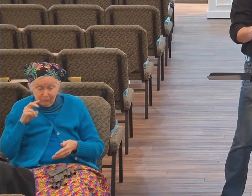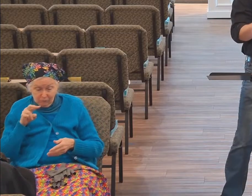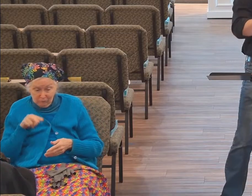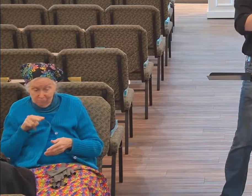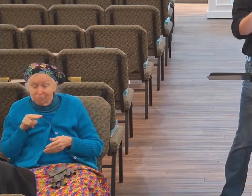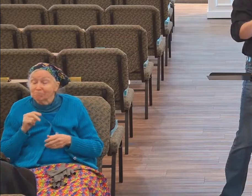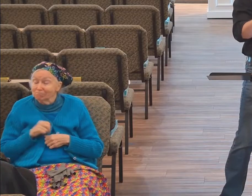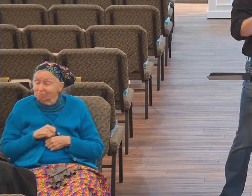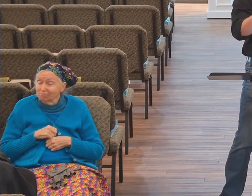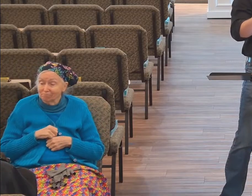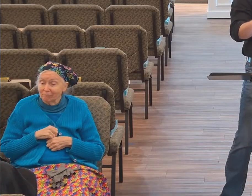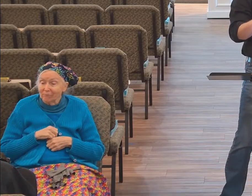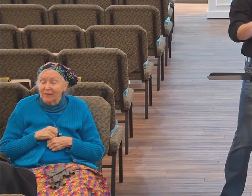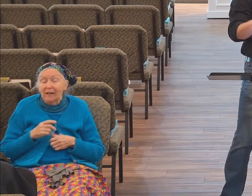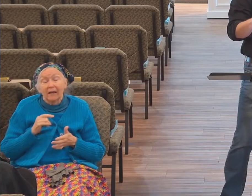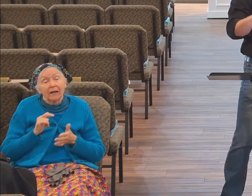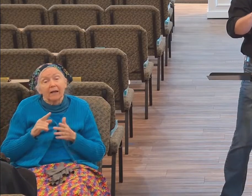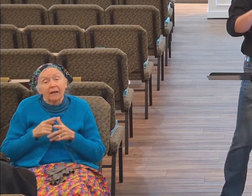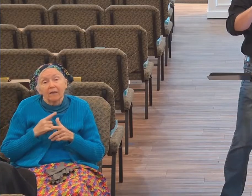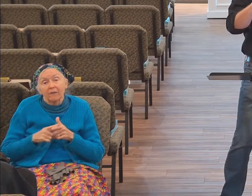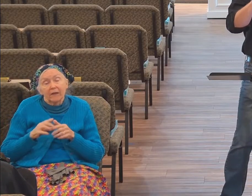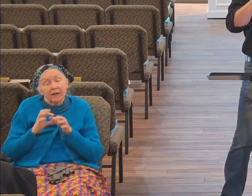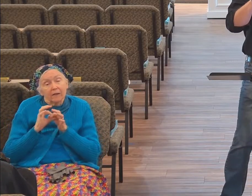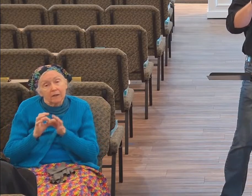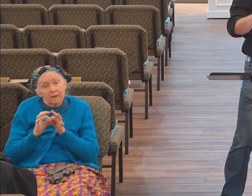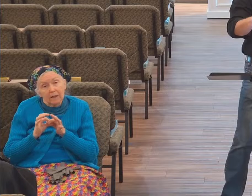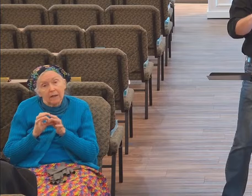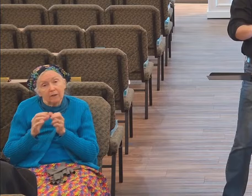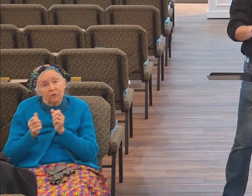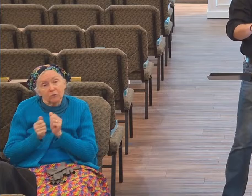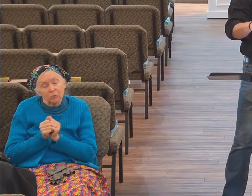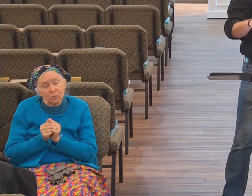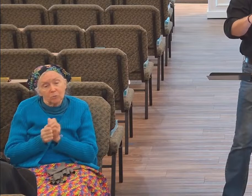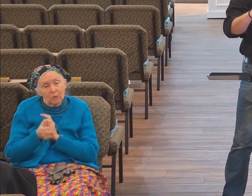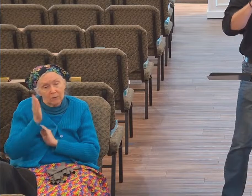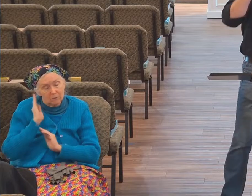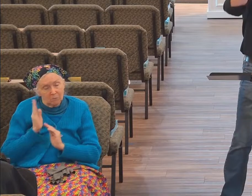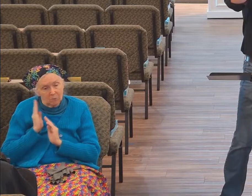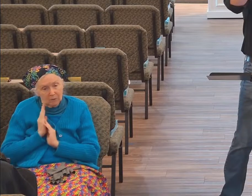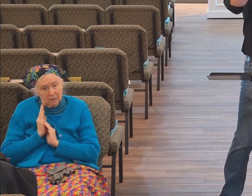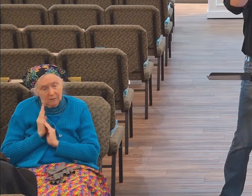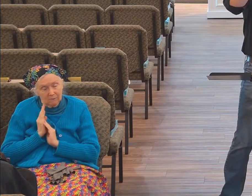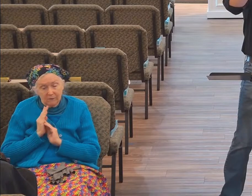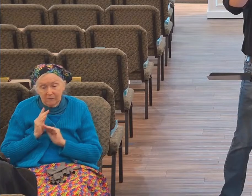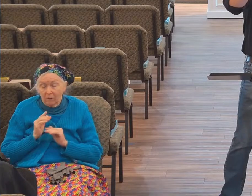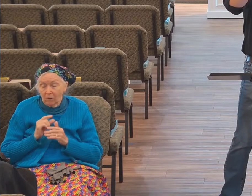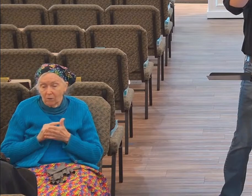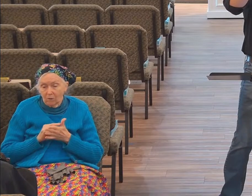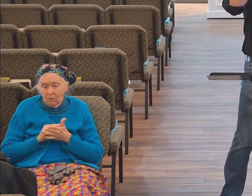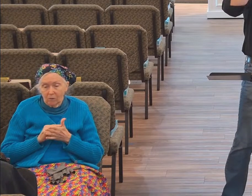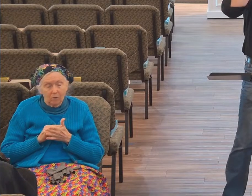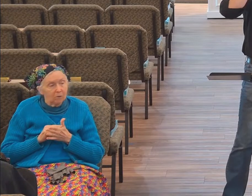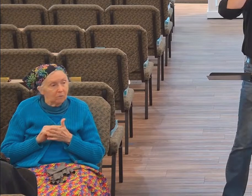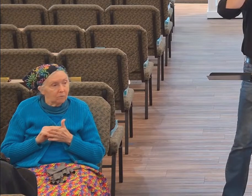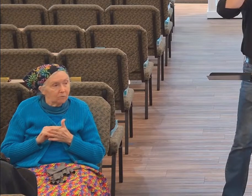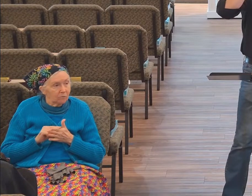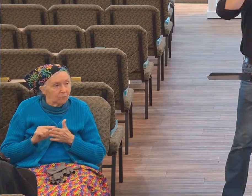here, and we need to do this, connect what he says here with the previous claims. Go back to verse 3. What did he